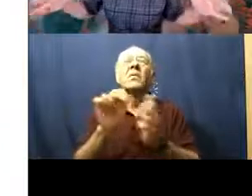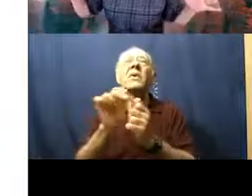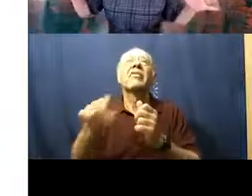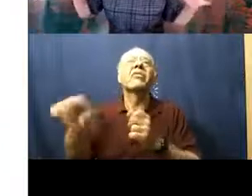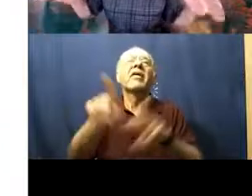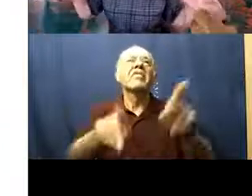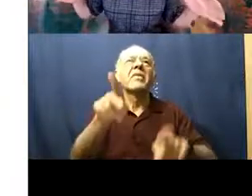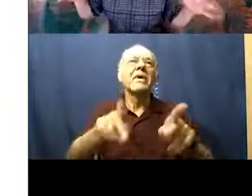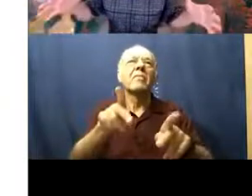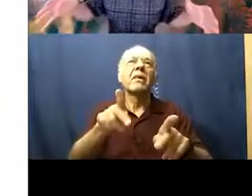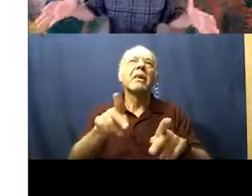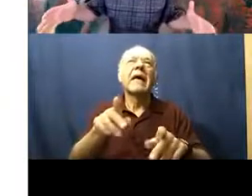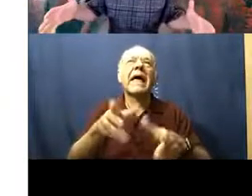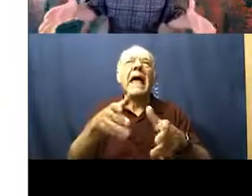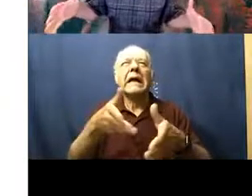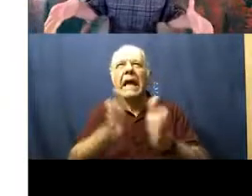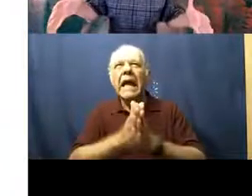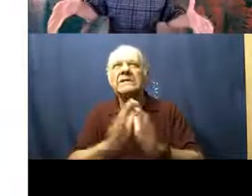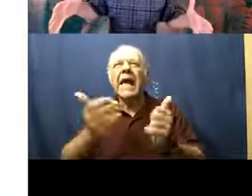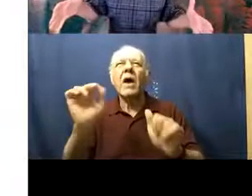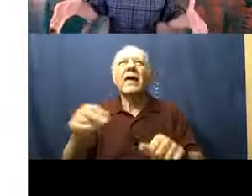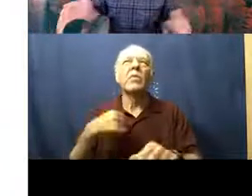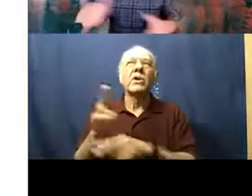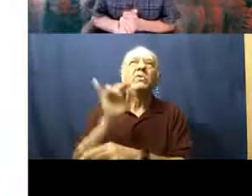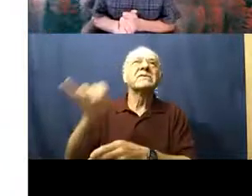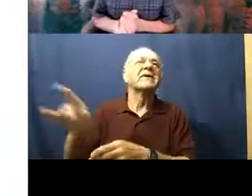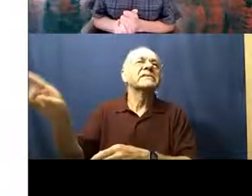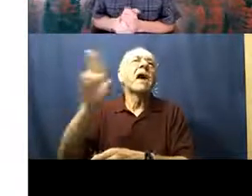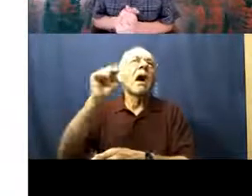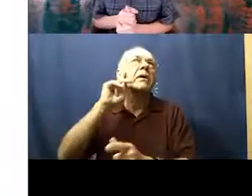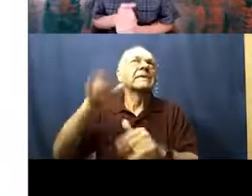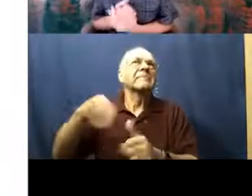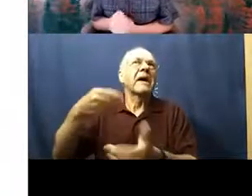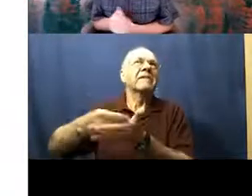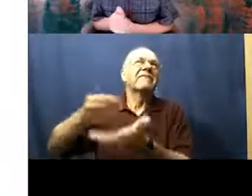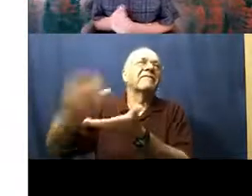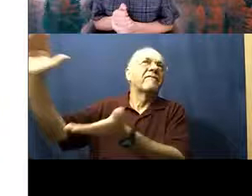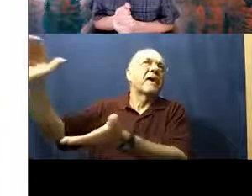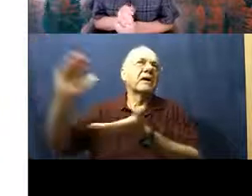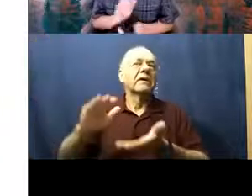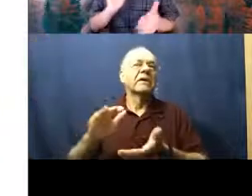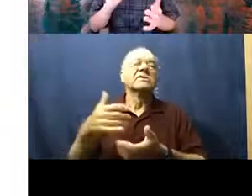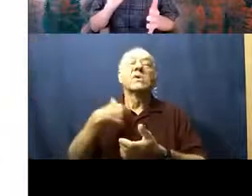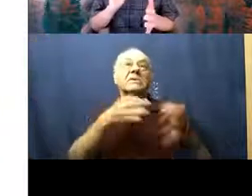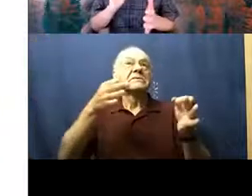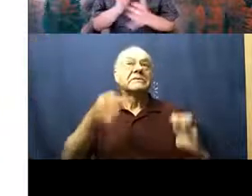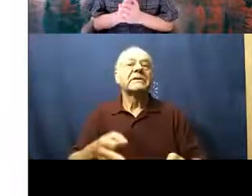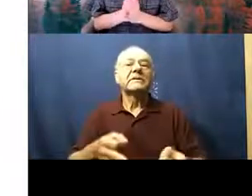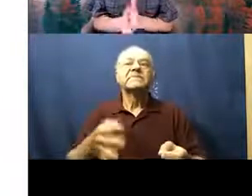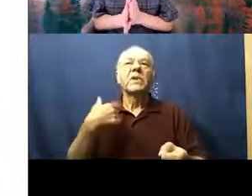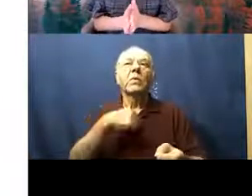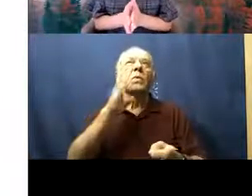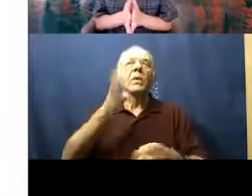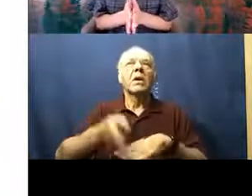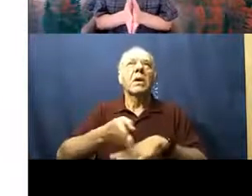and say, how can we use this unexpected funding opportunity? And so where we landed was we will